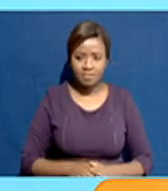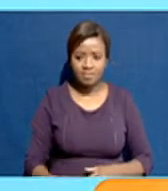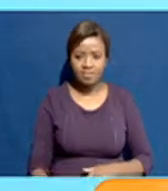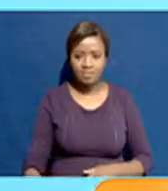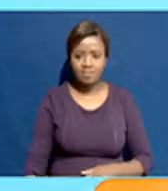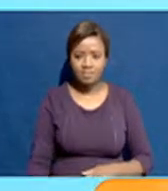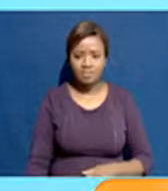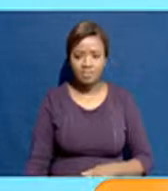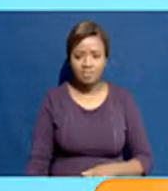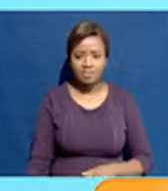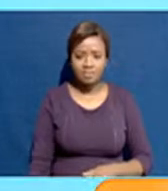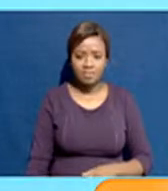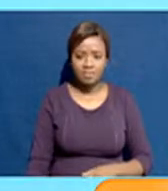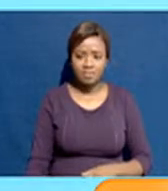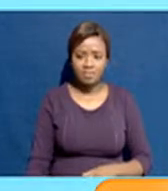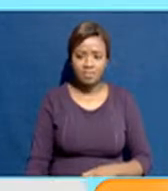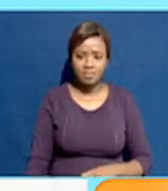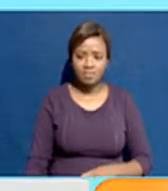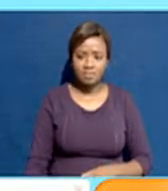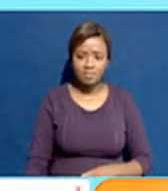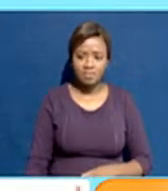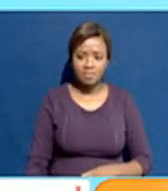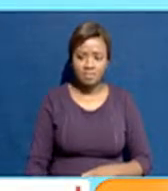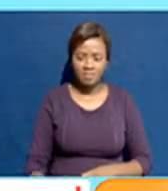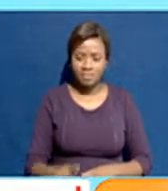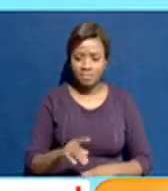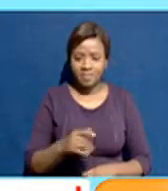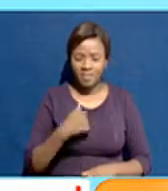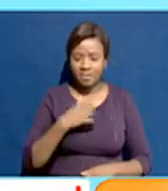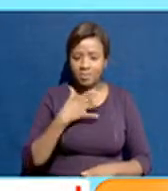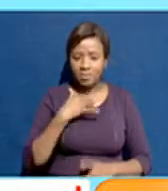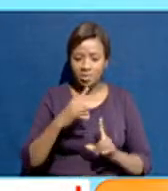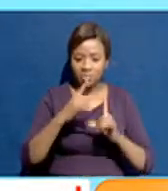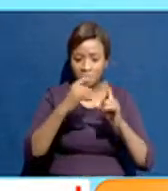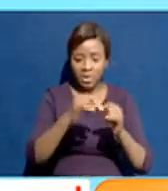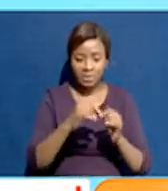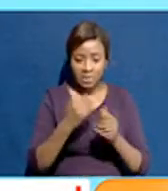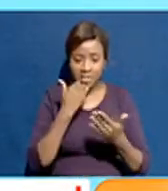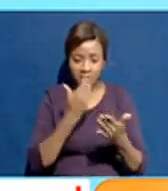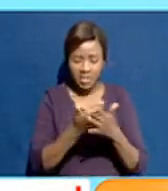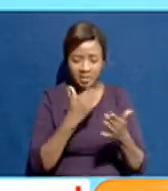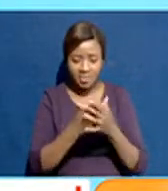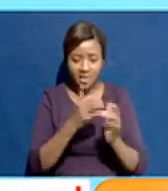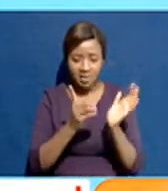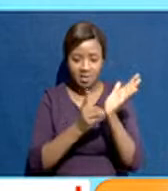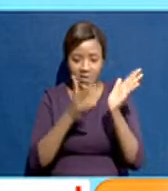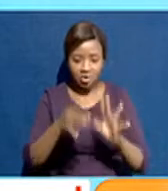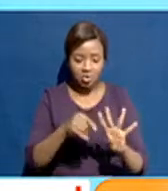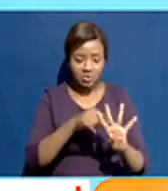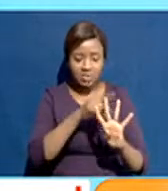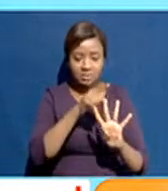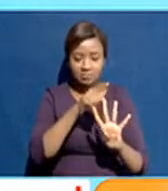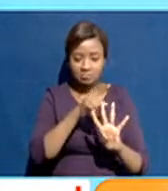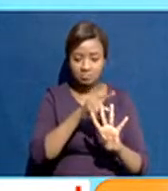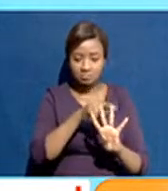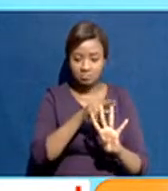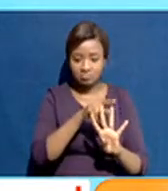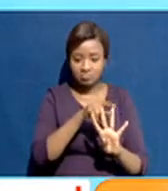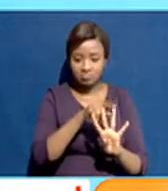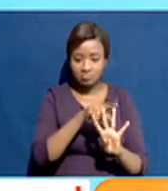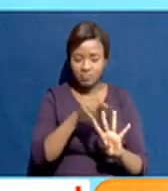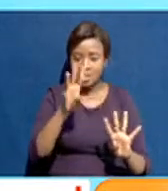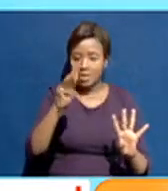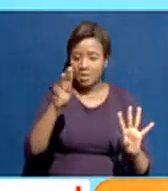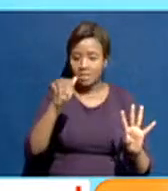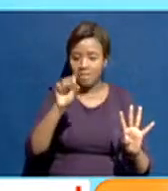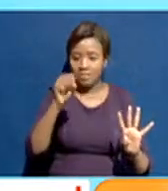I say anything, I want just to say thank you to Dr. Masha, because he actually